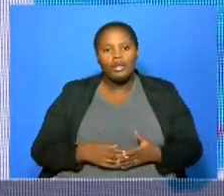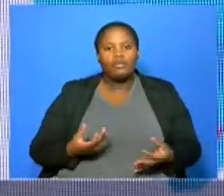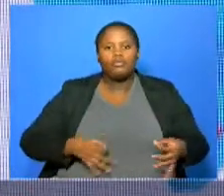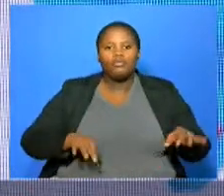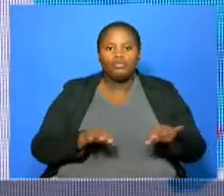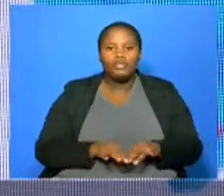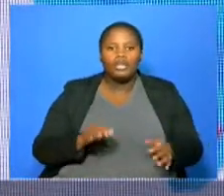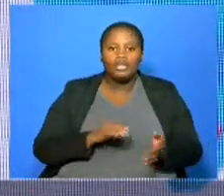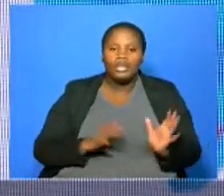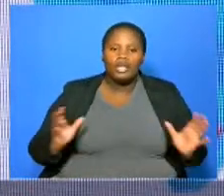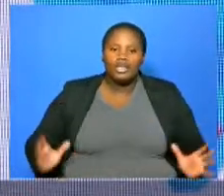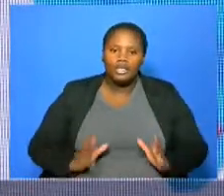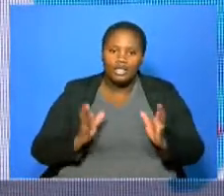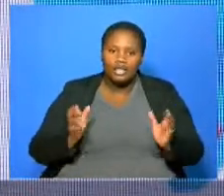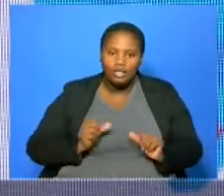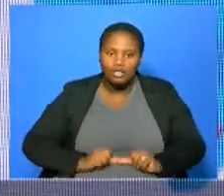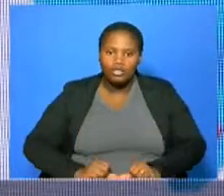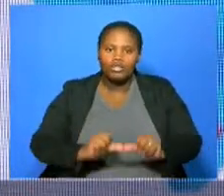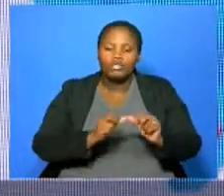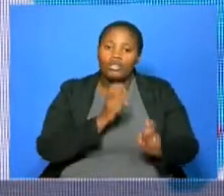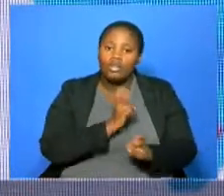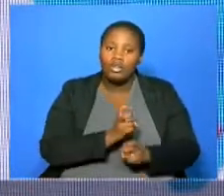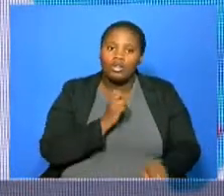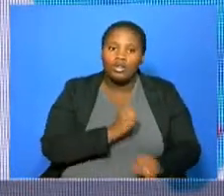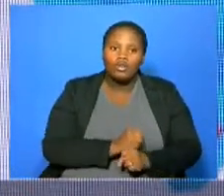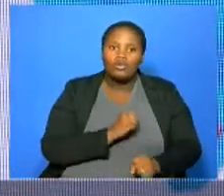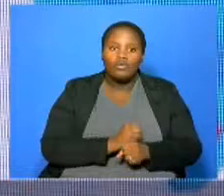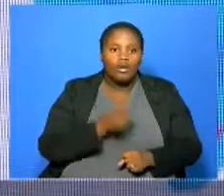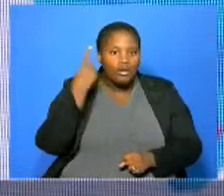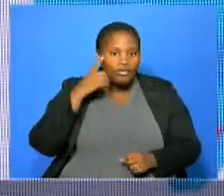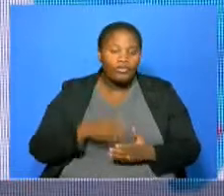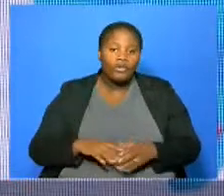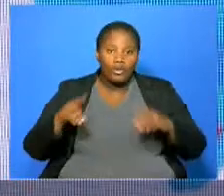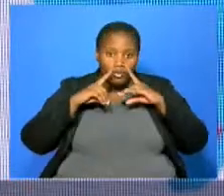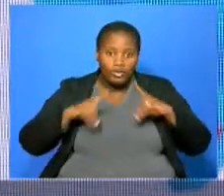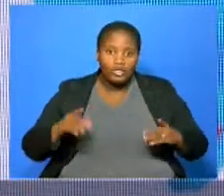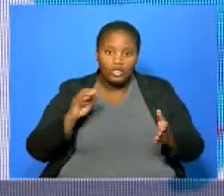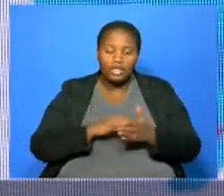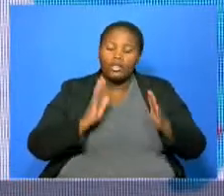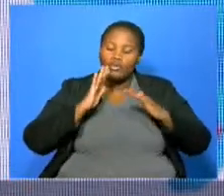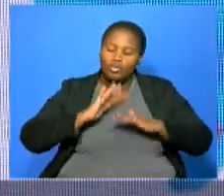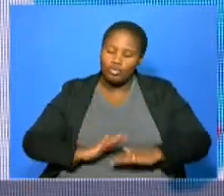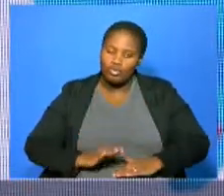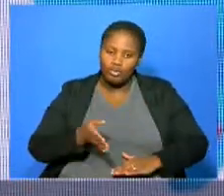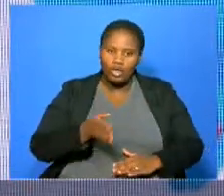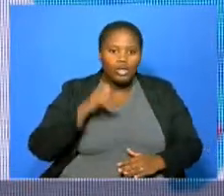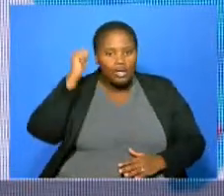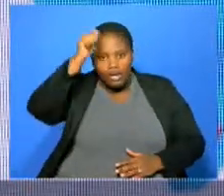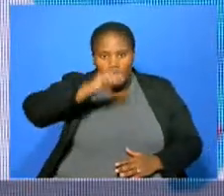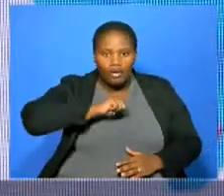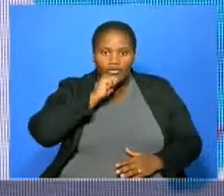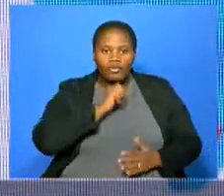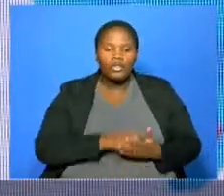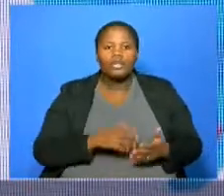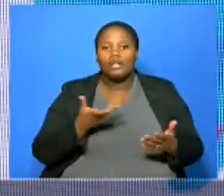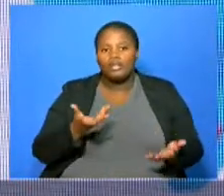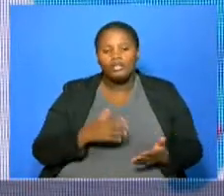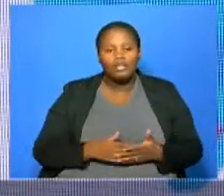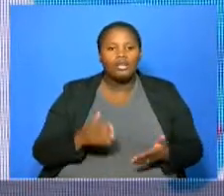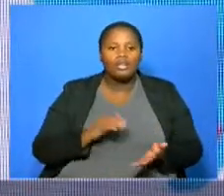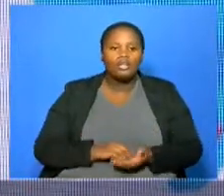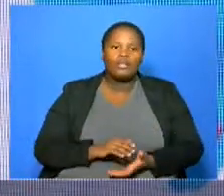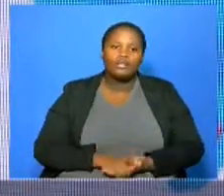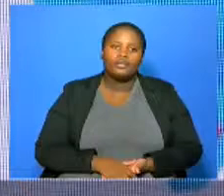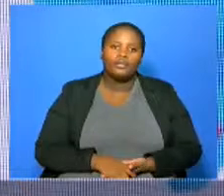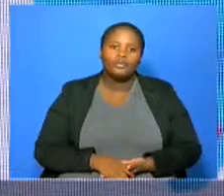to continue your efforts toward peace and stability in the region, on the African continent, and in the